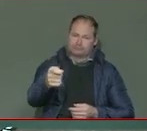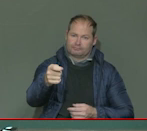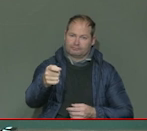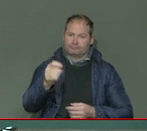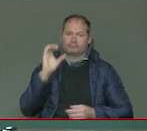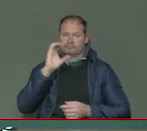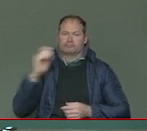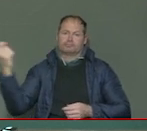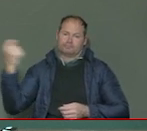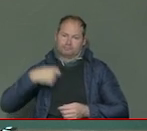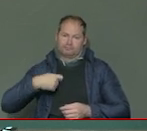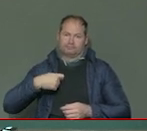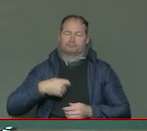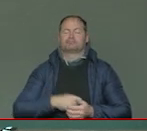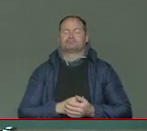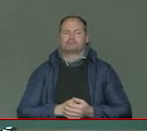on a positive, so we will receive